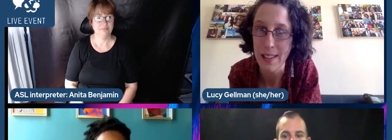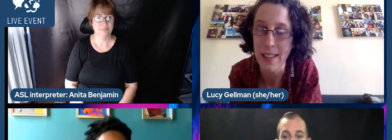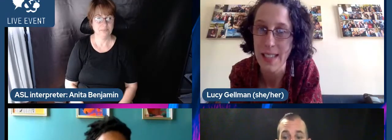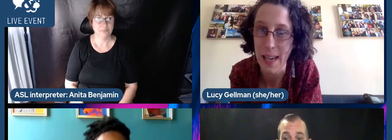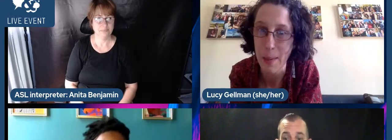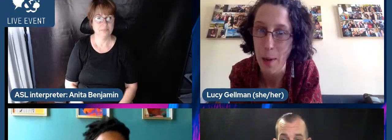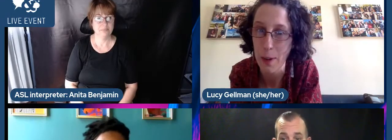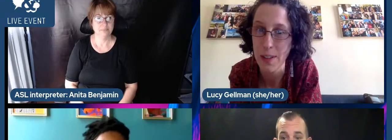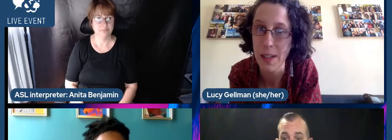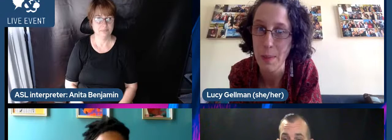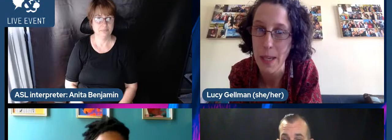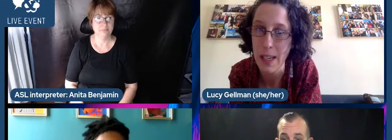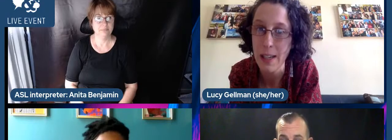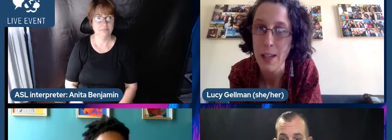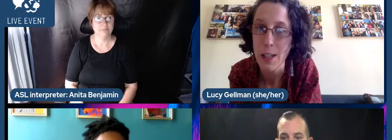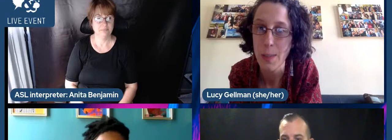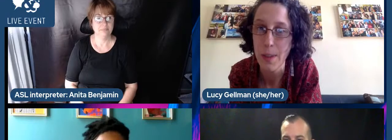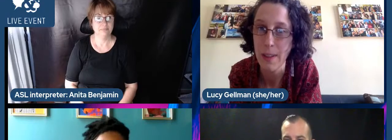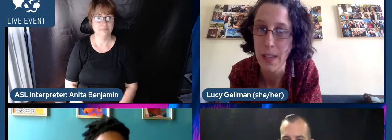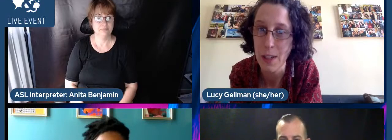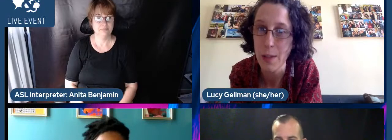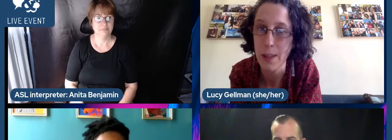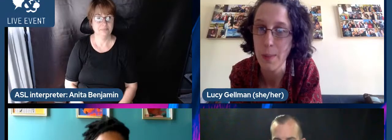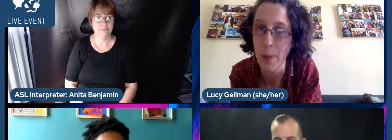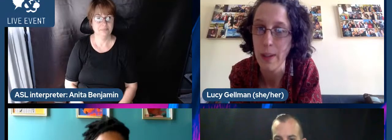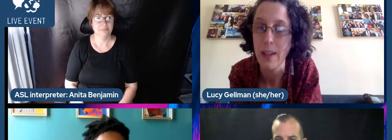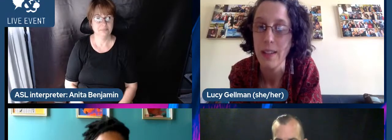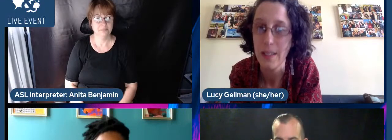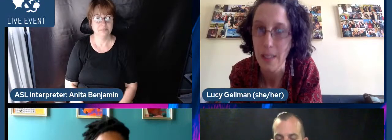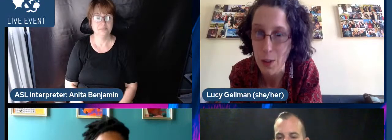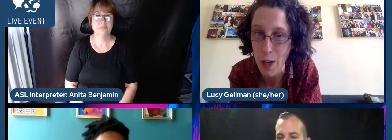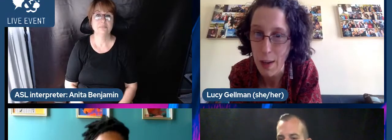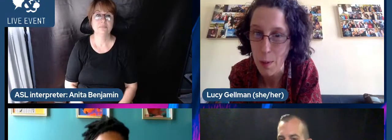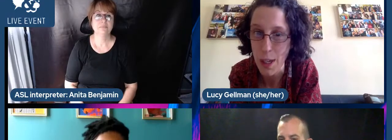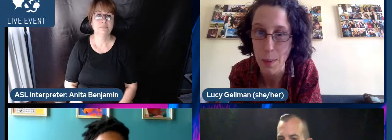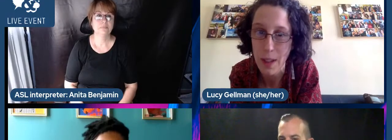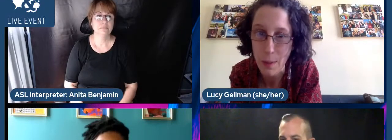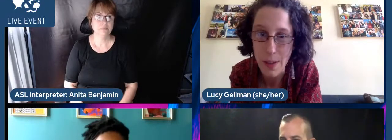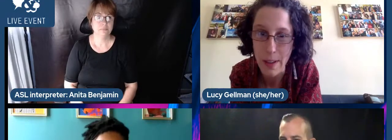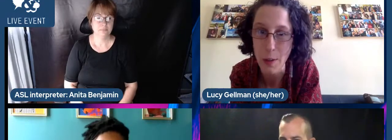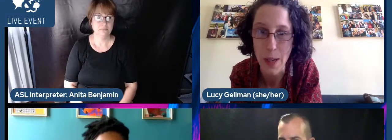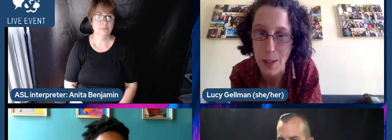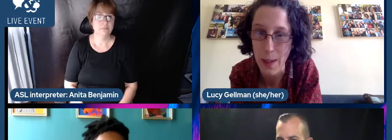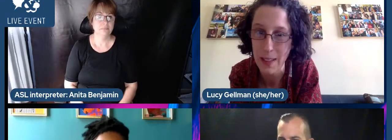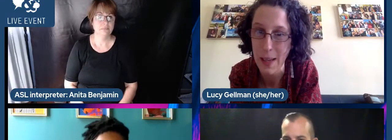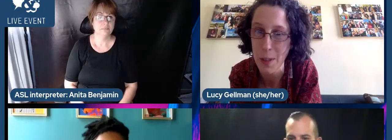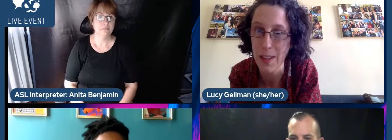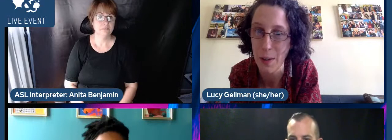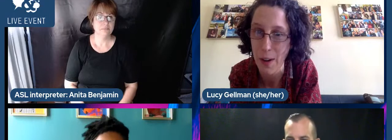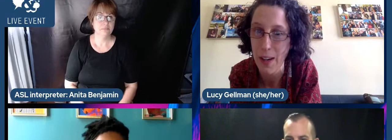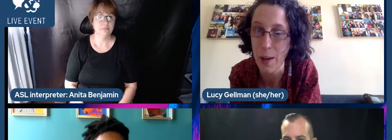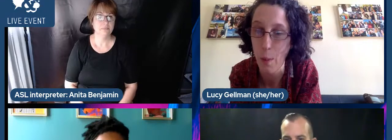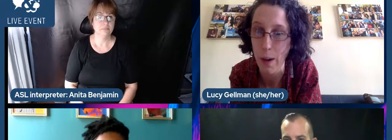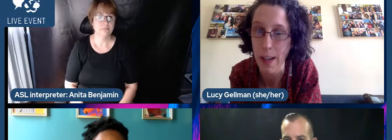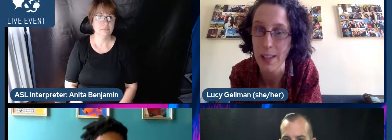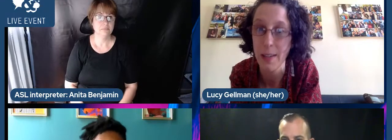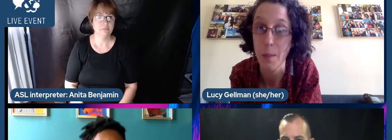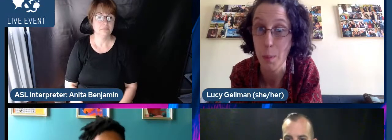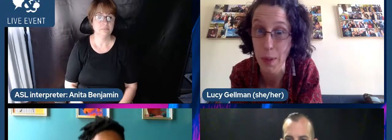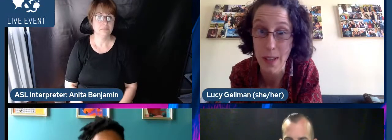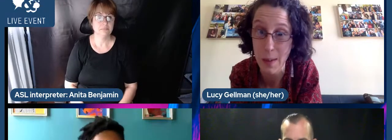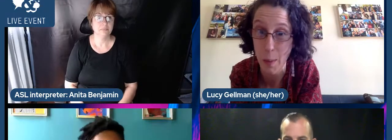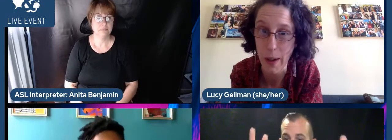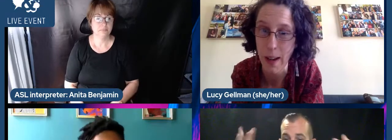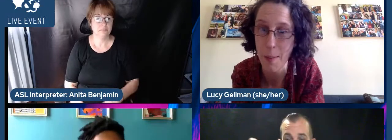going to ask the tech powers that be to put the link to his book, Slingshot, which I believe won the 2020 Lambda Literary Award and